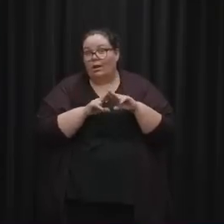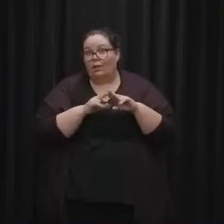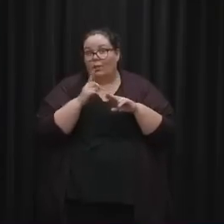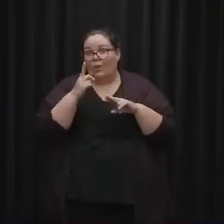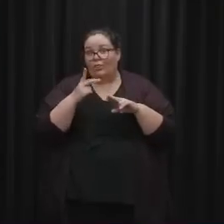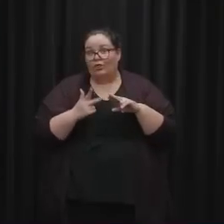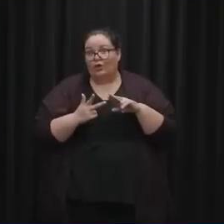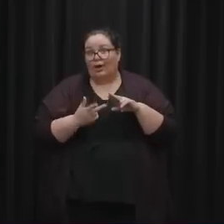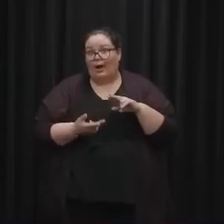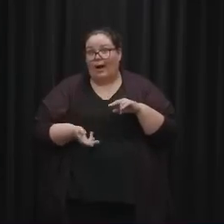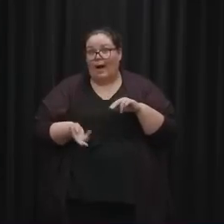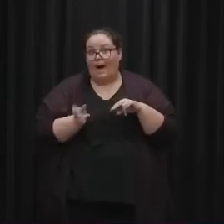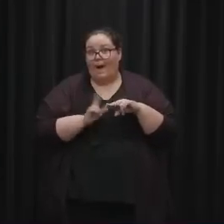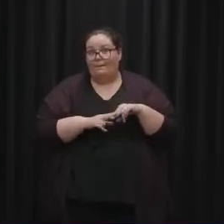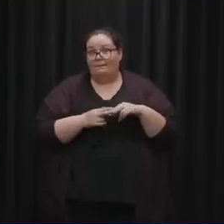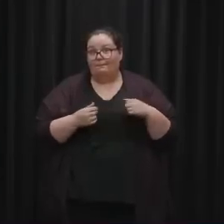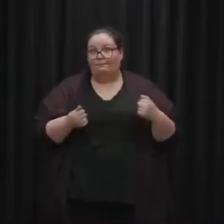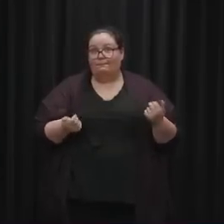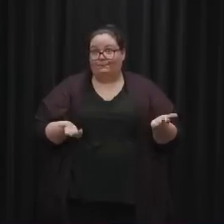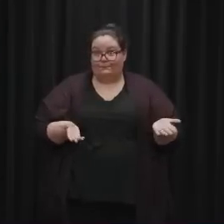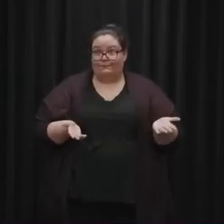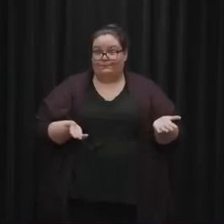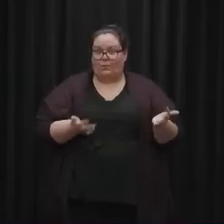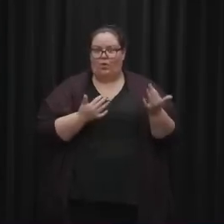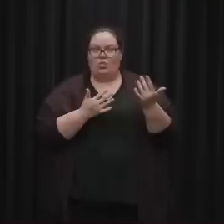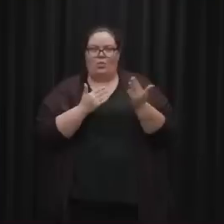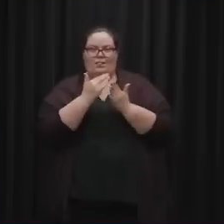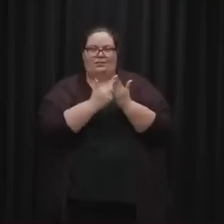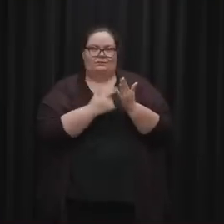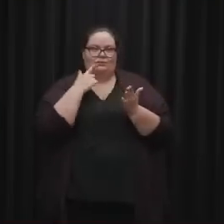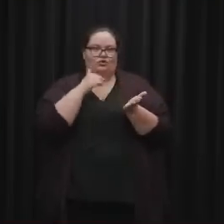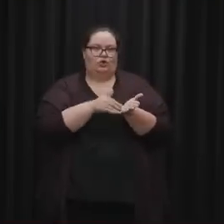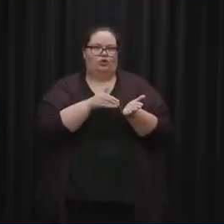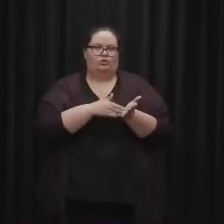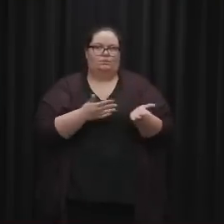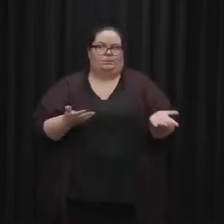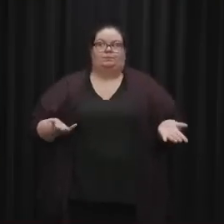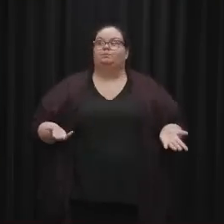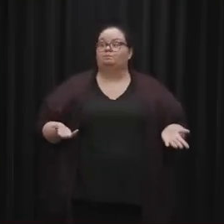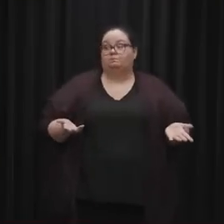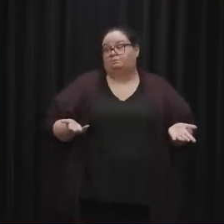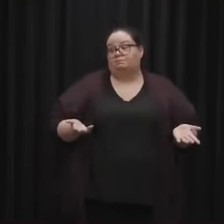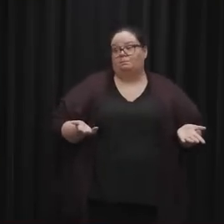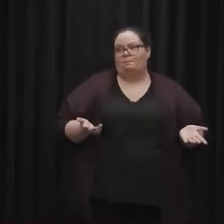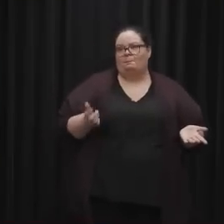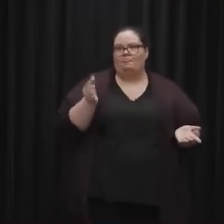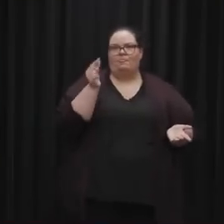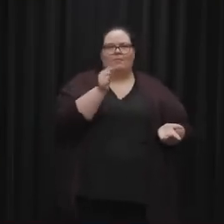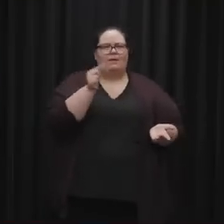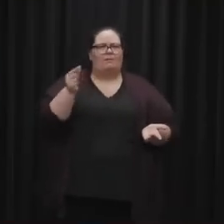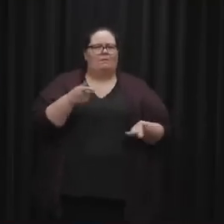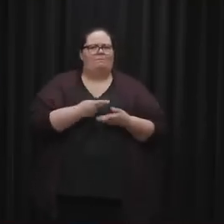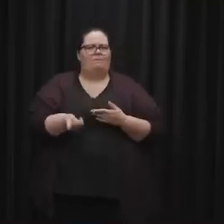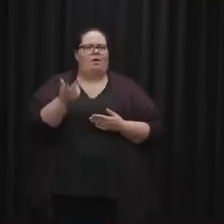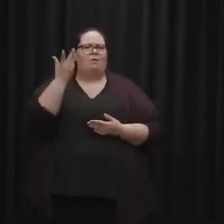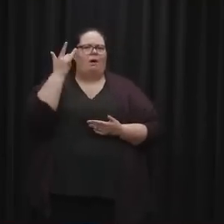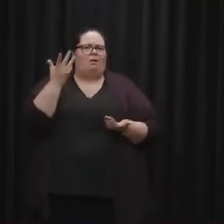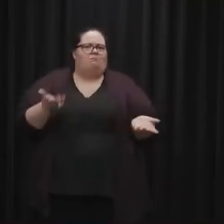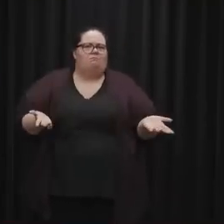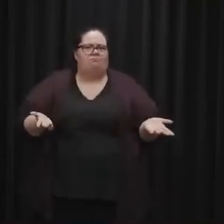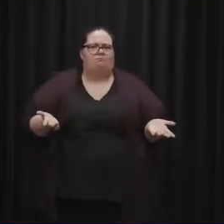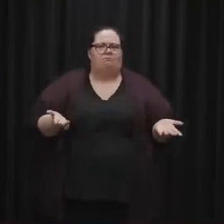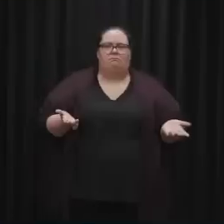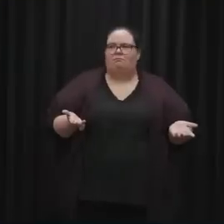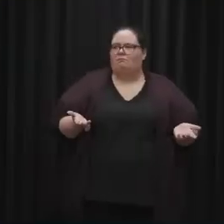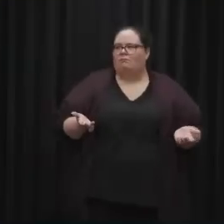a third more people on the list. So I wanted to know why the government's failed to reduce that